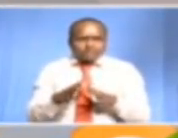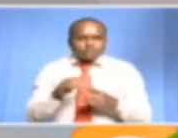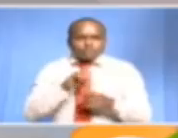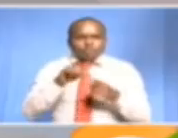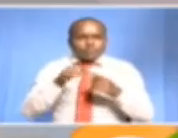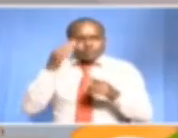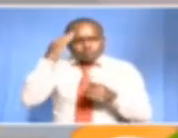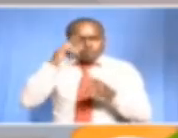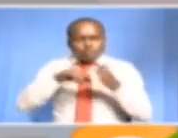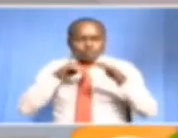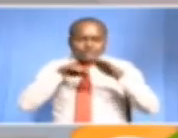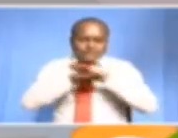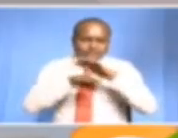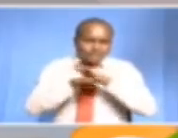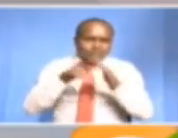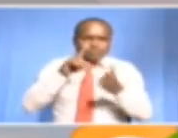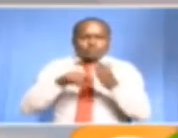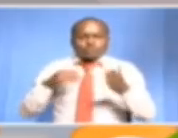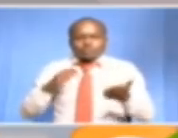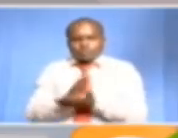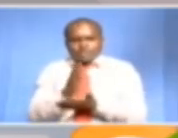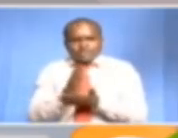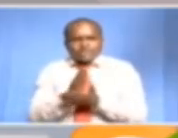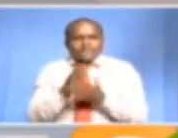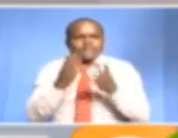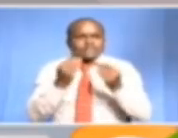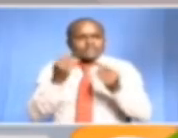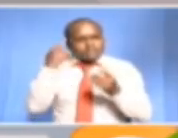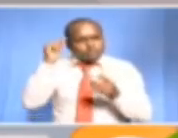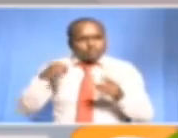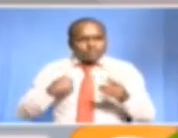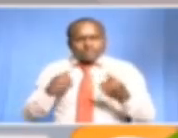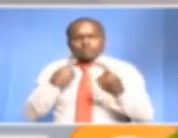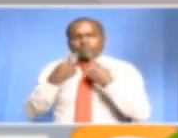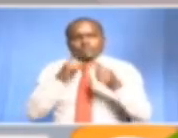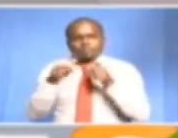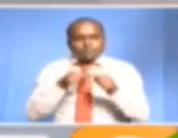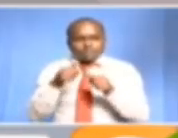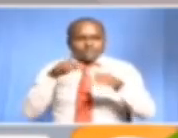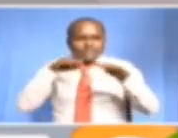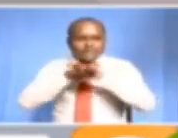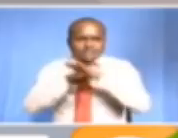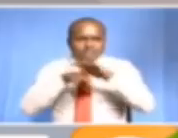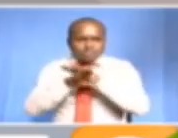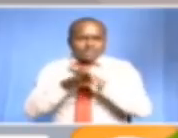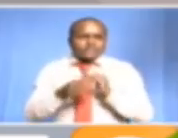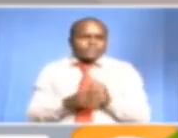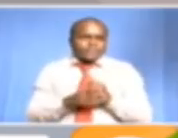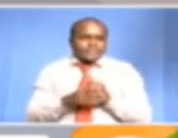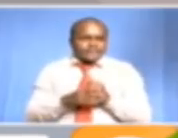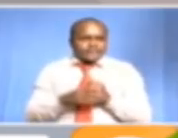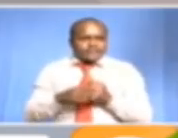can access, what you're entitled to, so it is easier for me to talk about accessibility, for example. It is